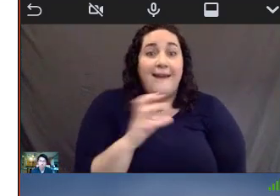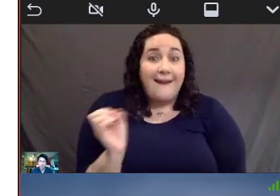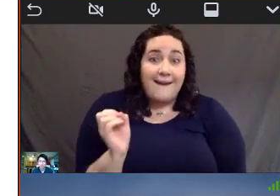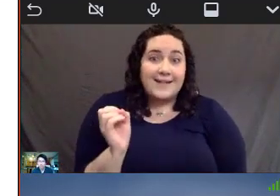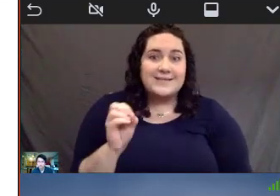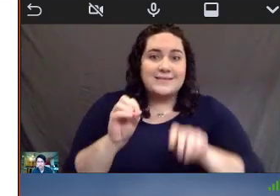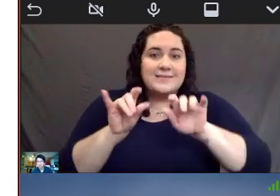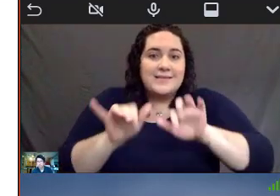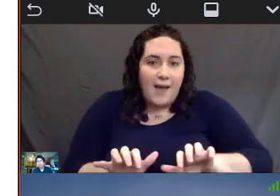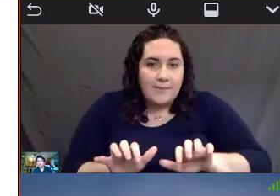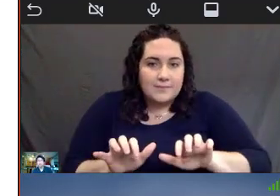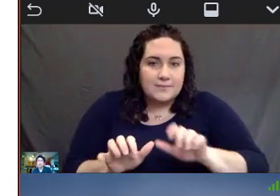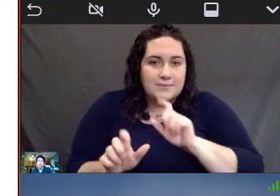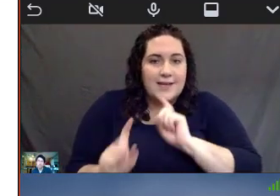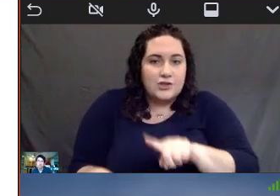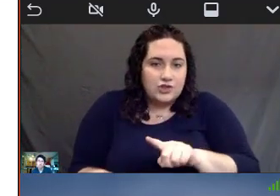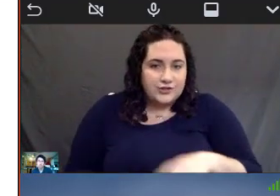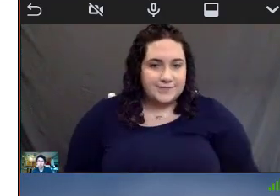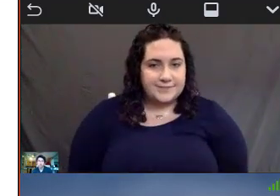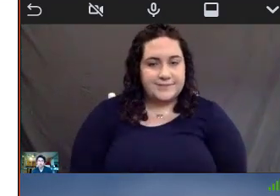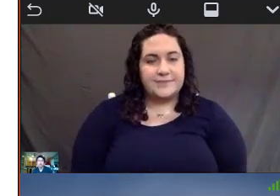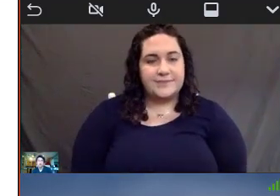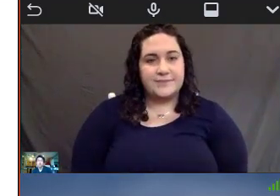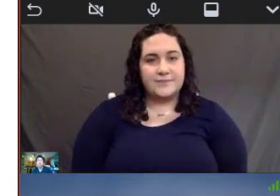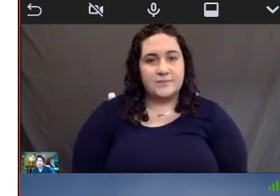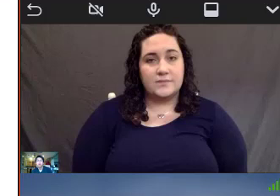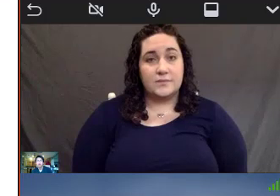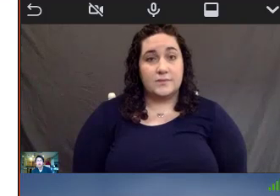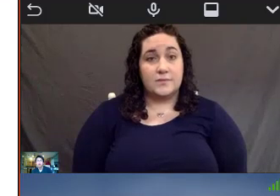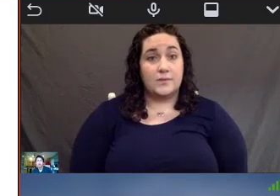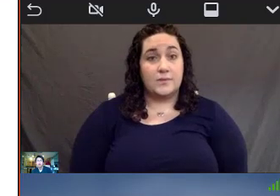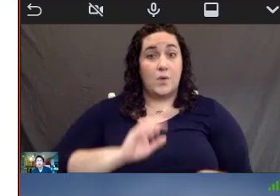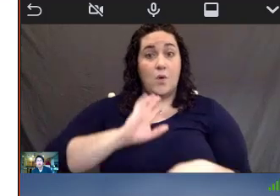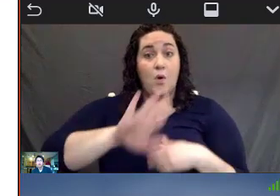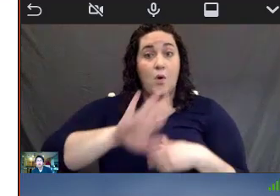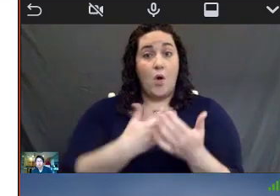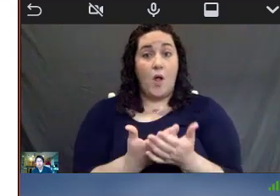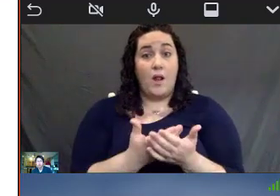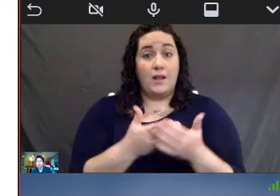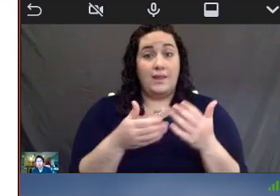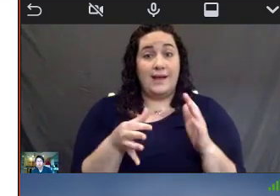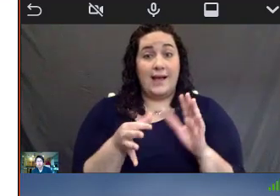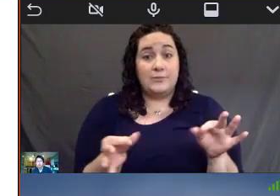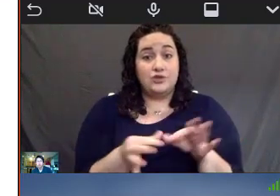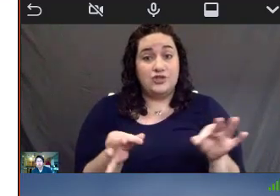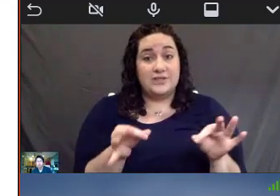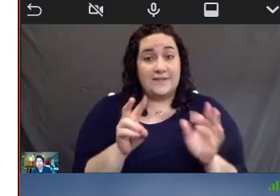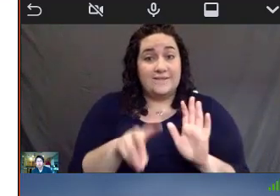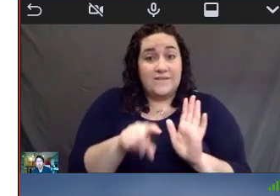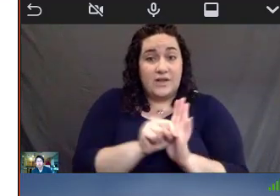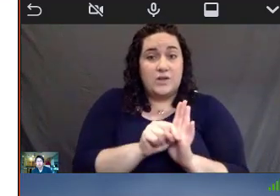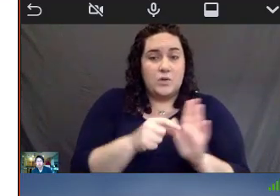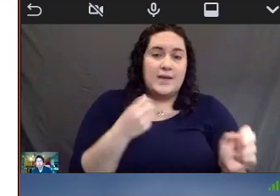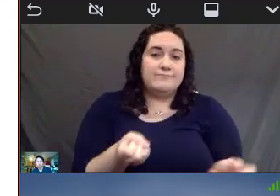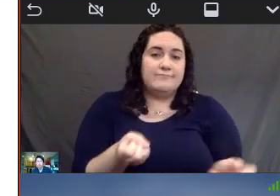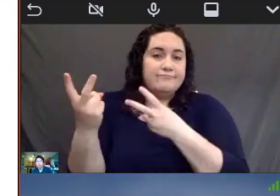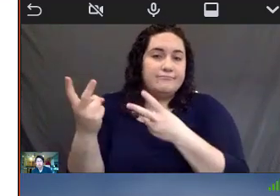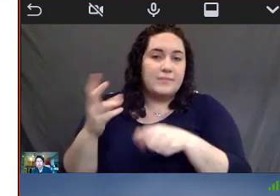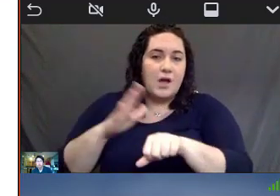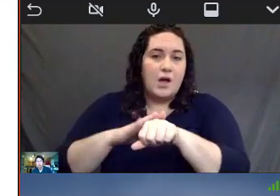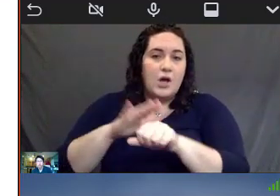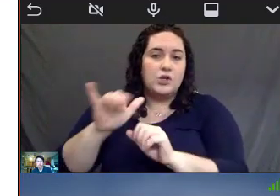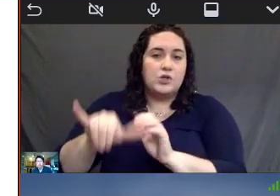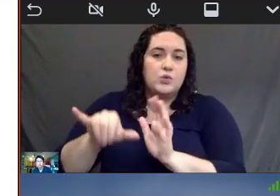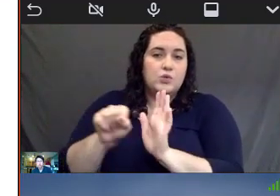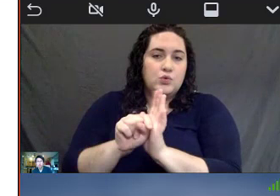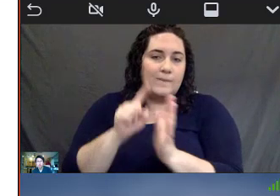I've also uploaded these same fully captioned videos on YouTube, and I'll share the links later in this presentation. So